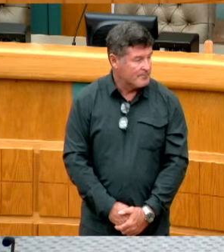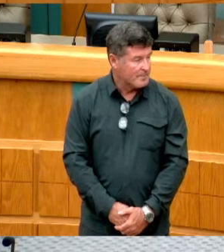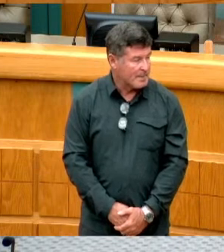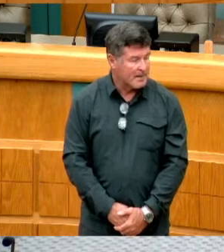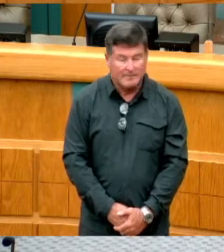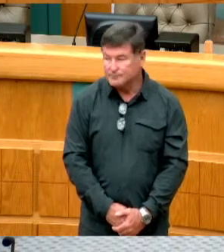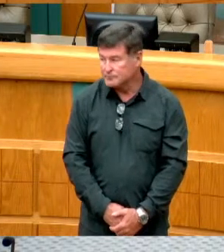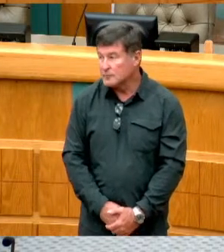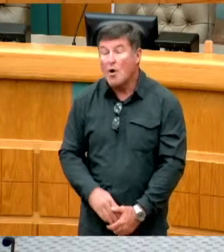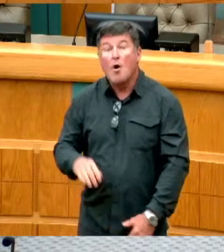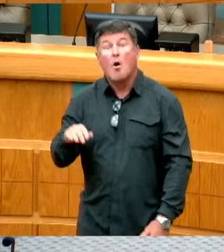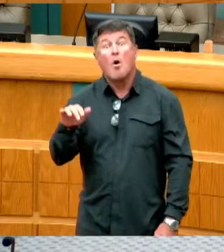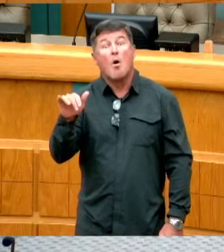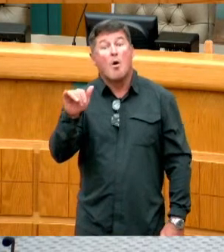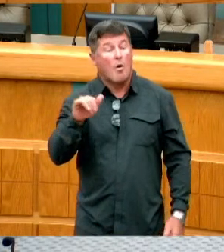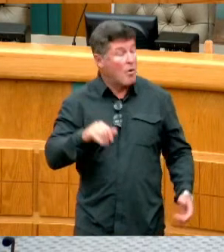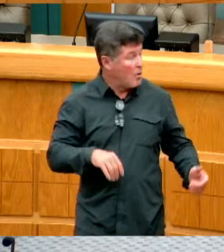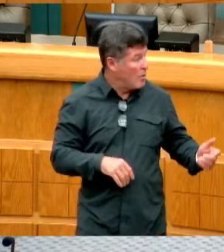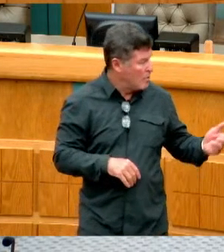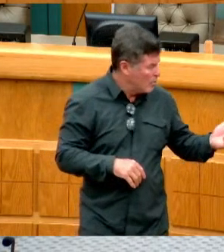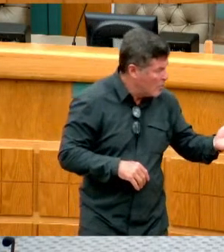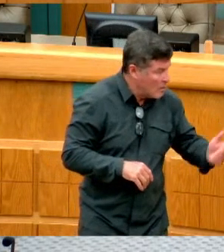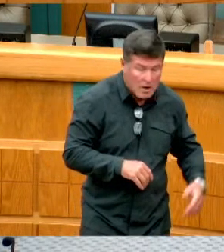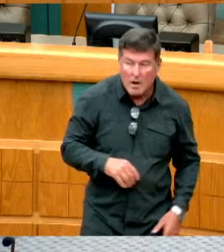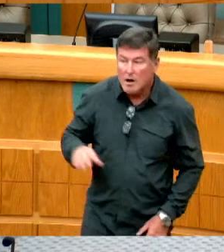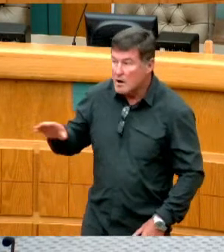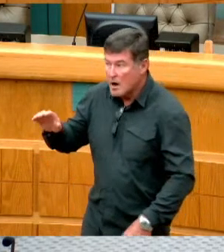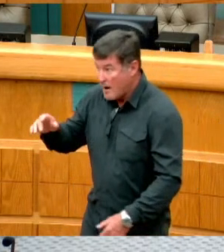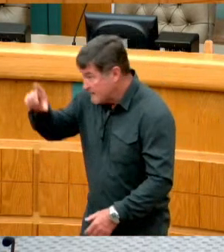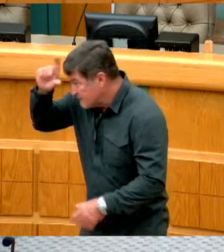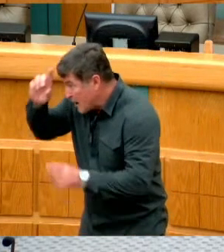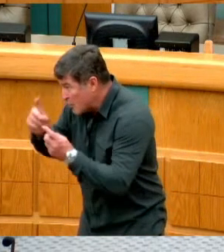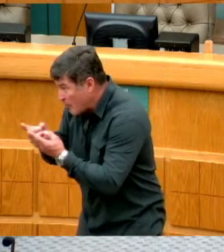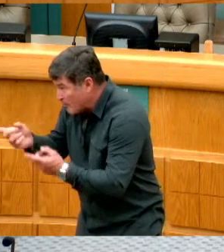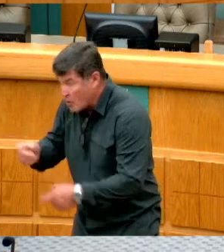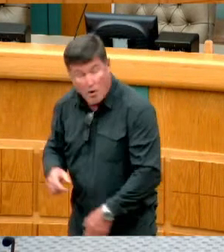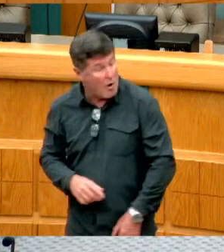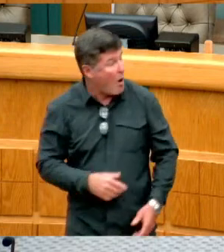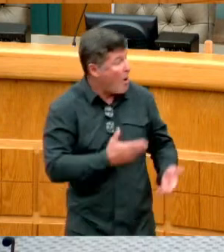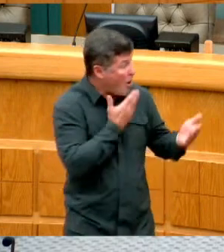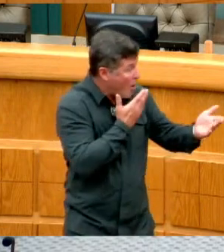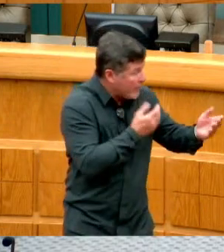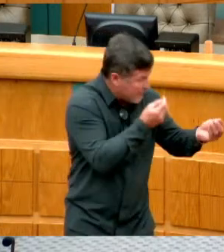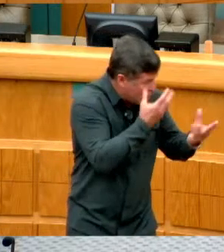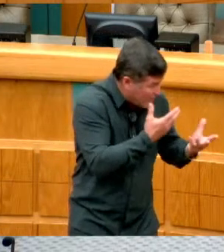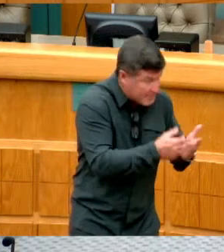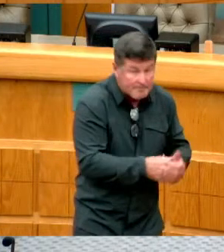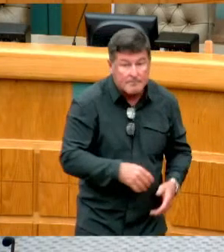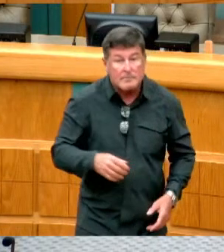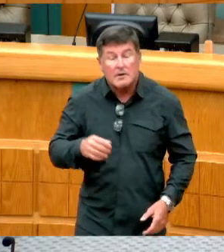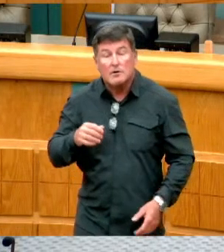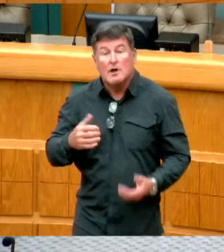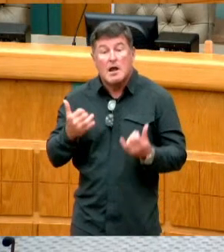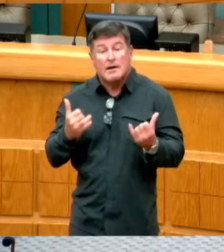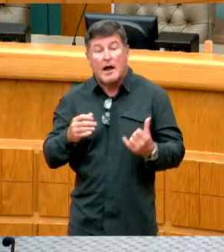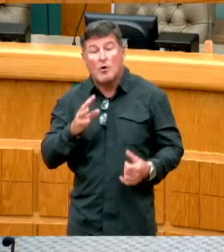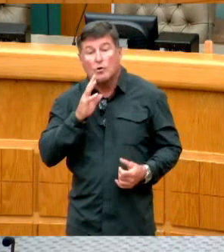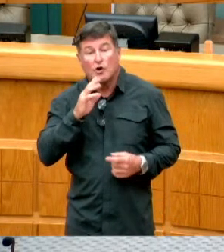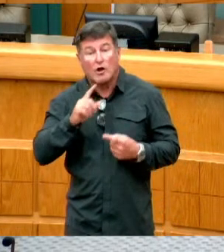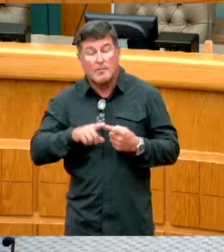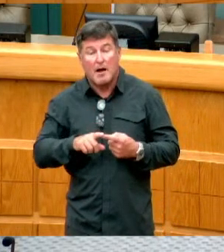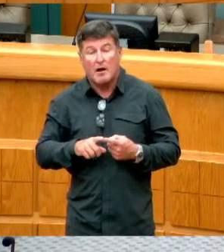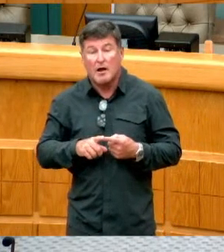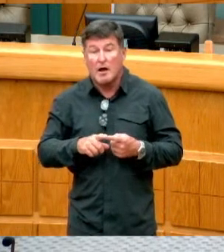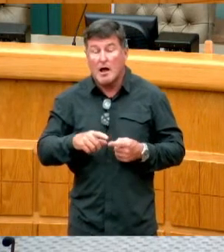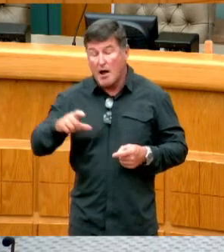Oh, yes, I also wanted to mention, thank you, Gabby. I also wanted to mention that while we are talking about plans for the fire